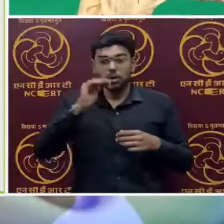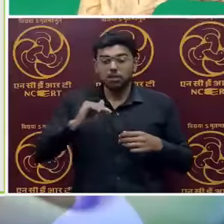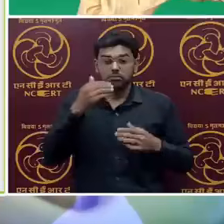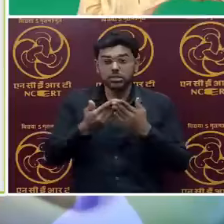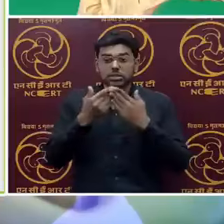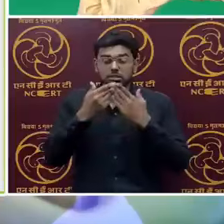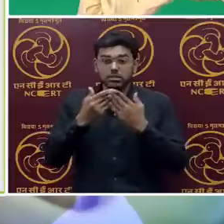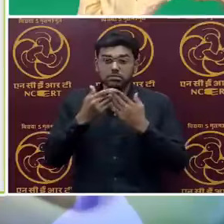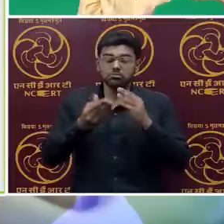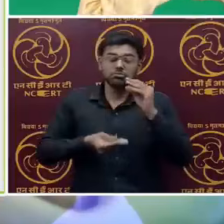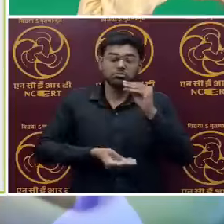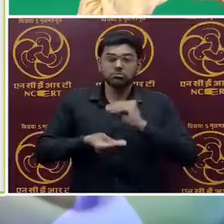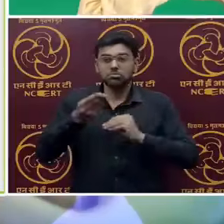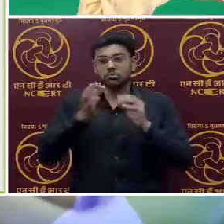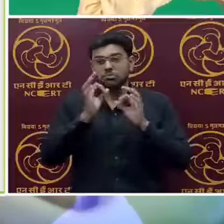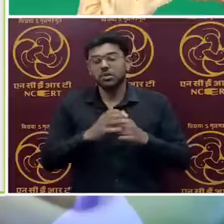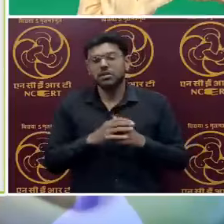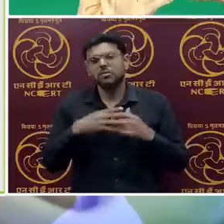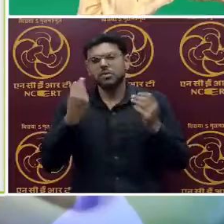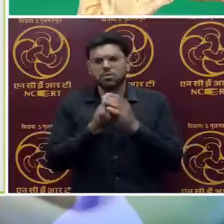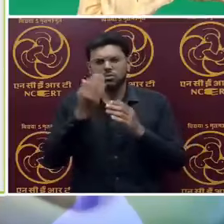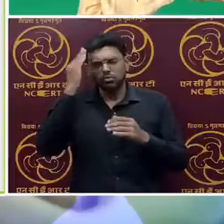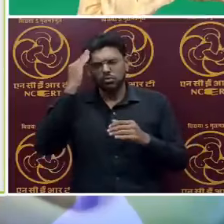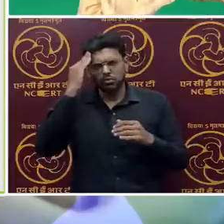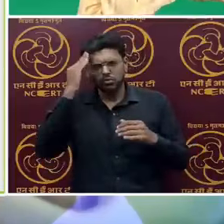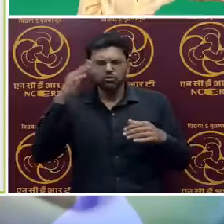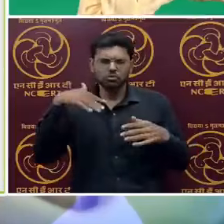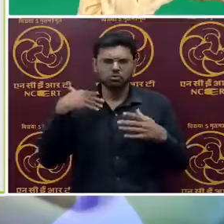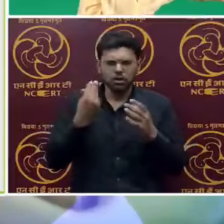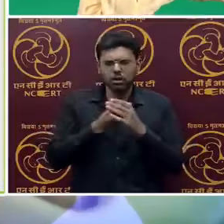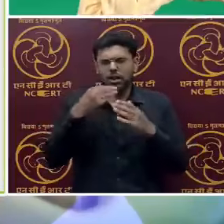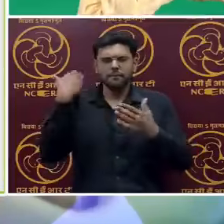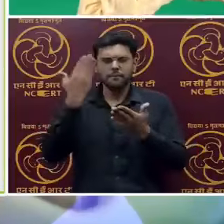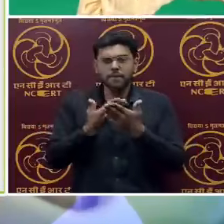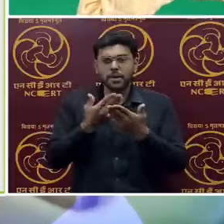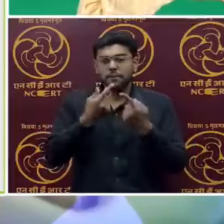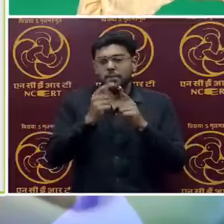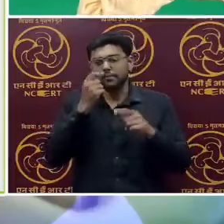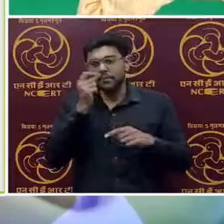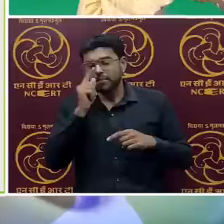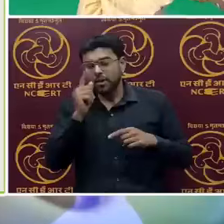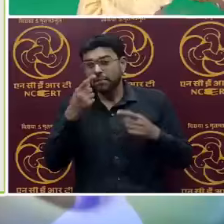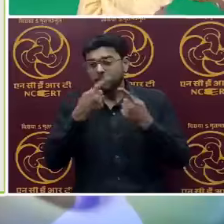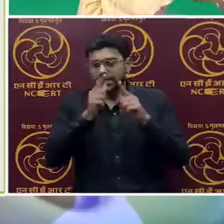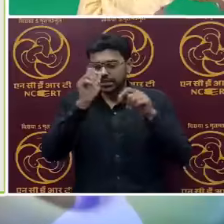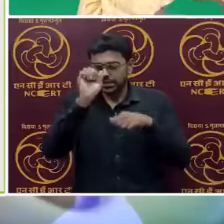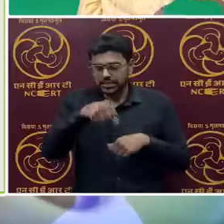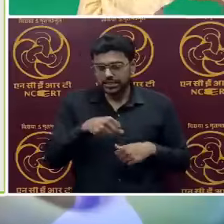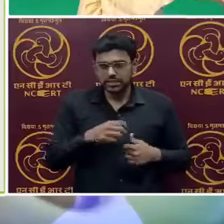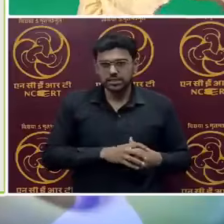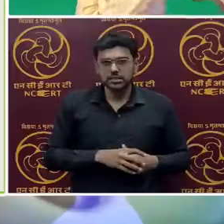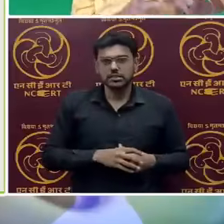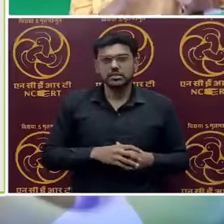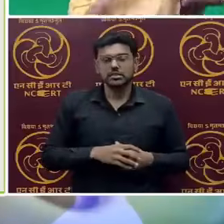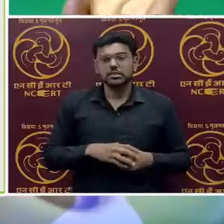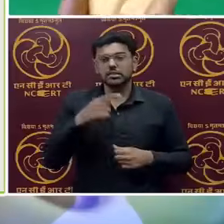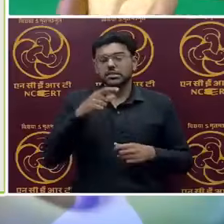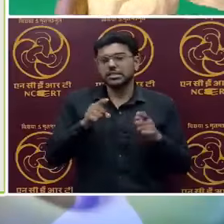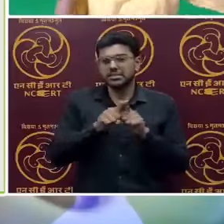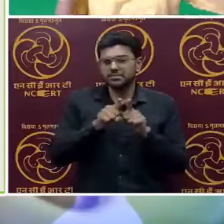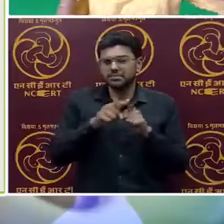than my son, so we all know what we have gone through as parents. But yes, it is not